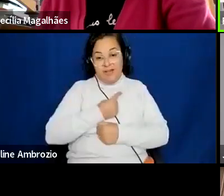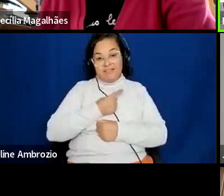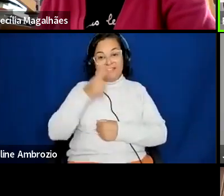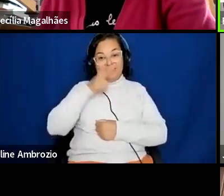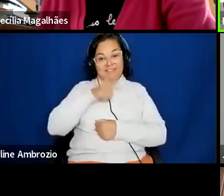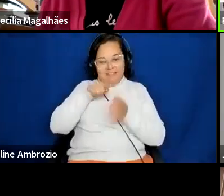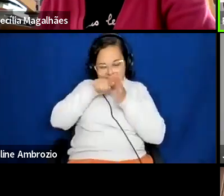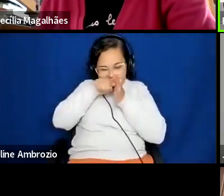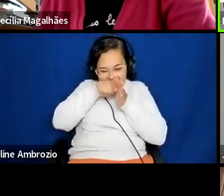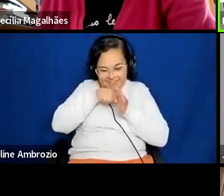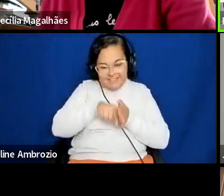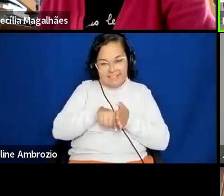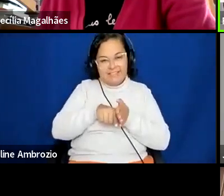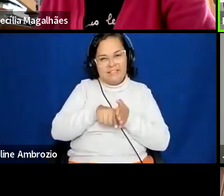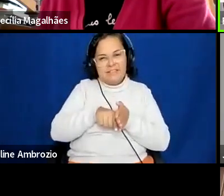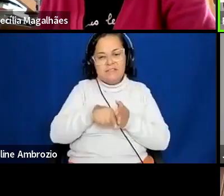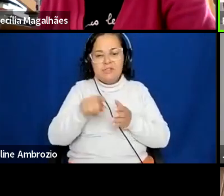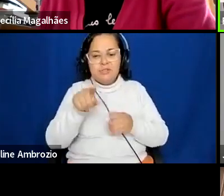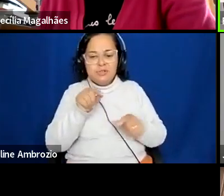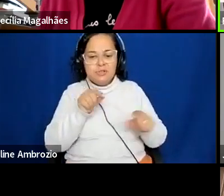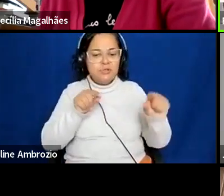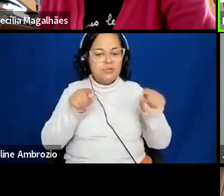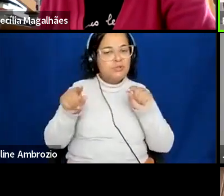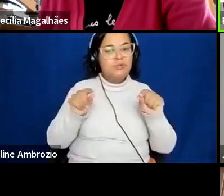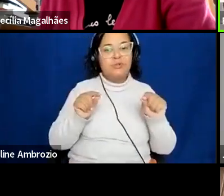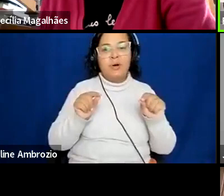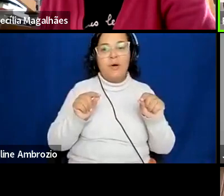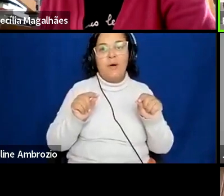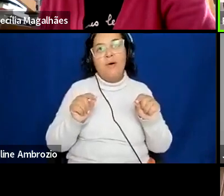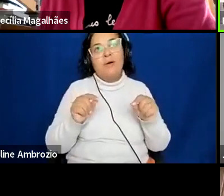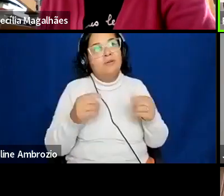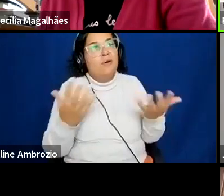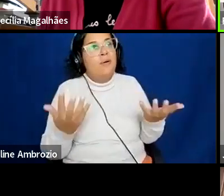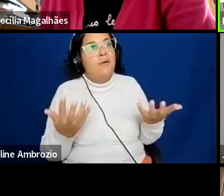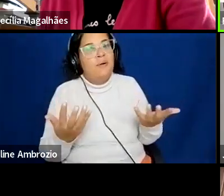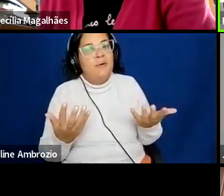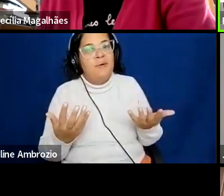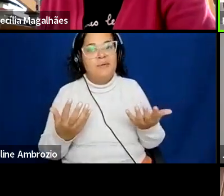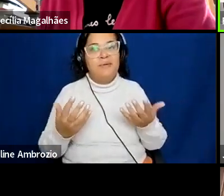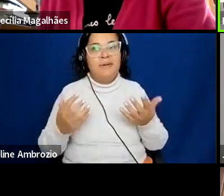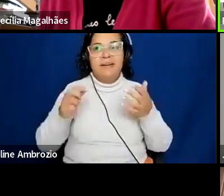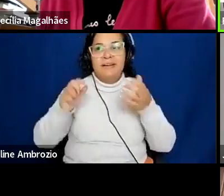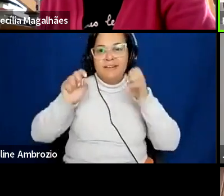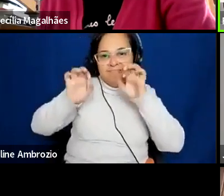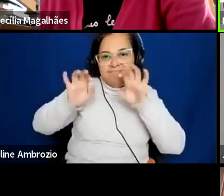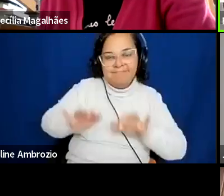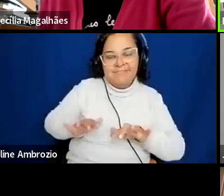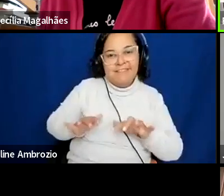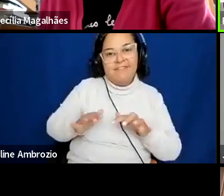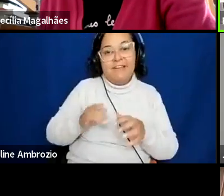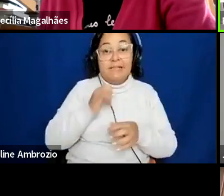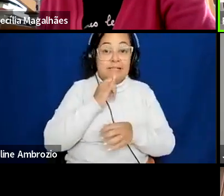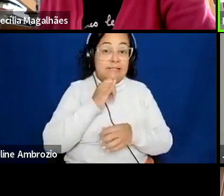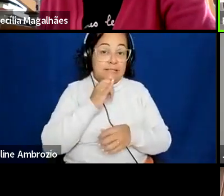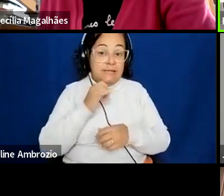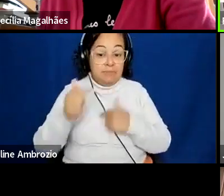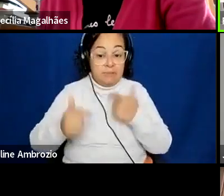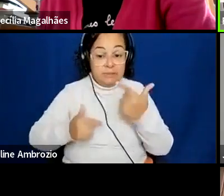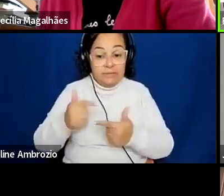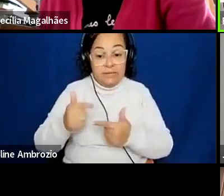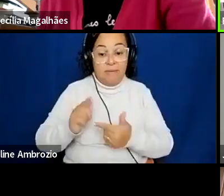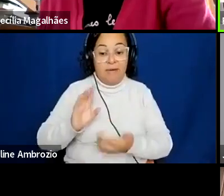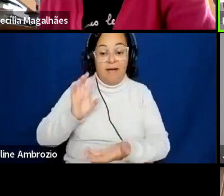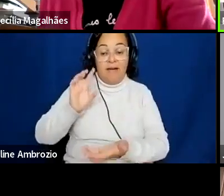how we select what to write about when we are in the field work also, and how important this